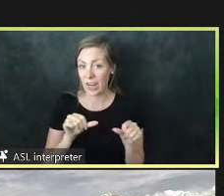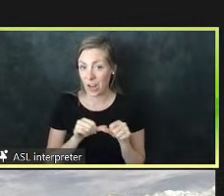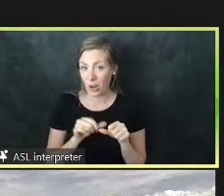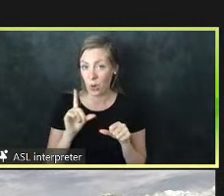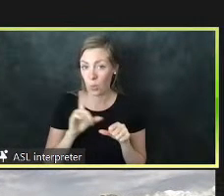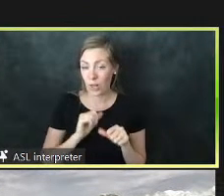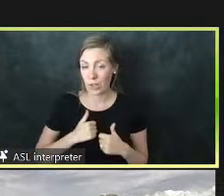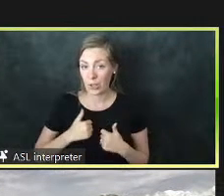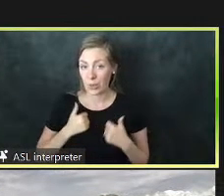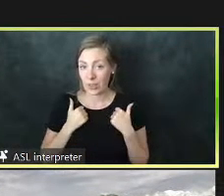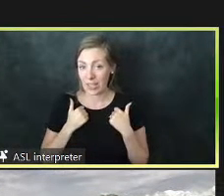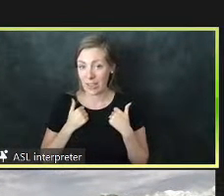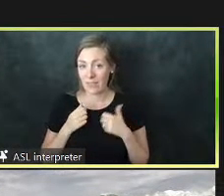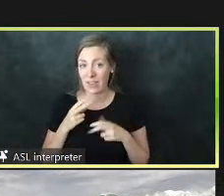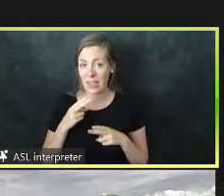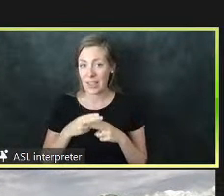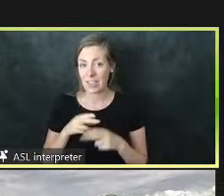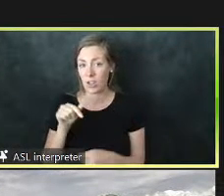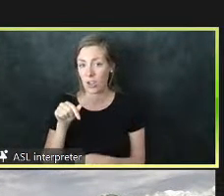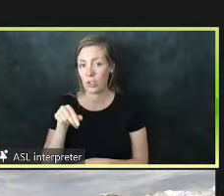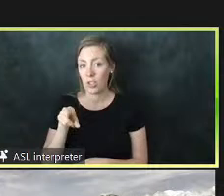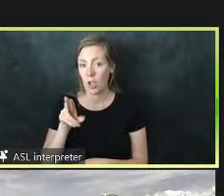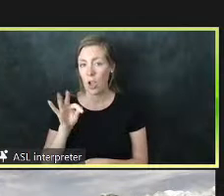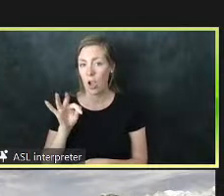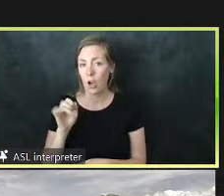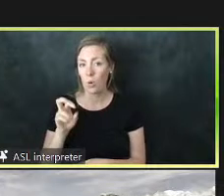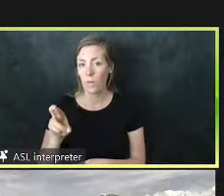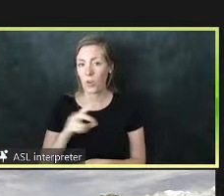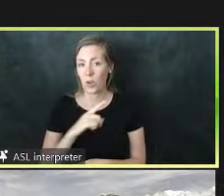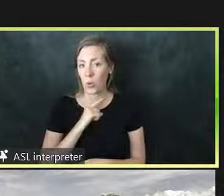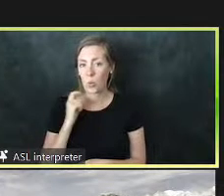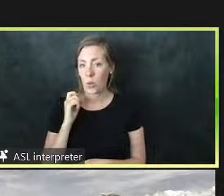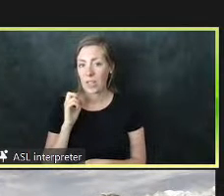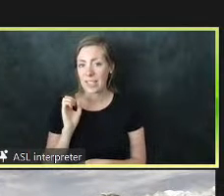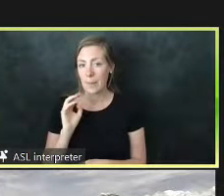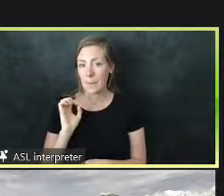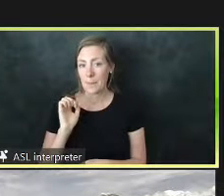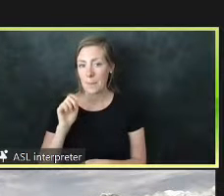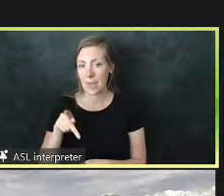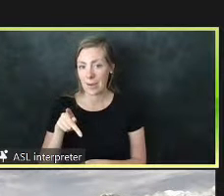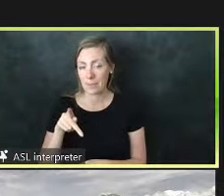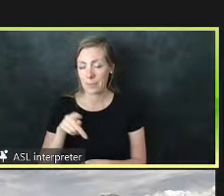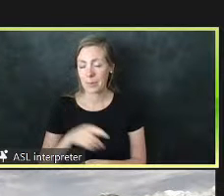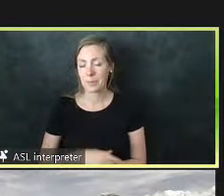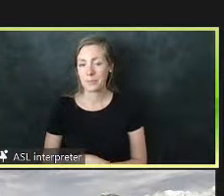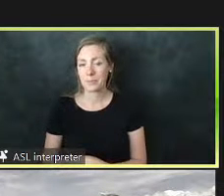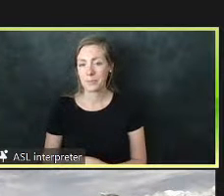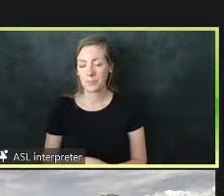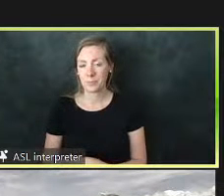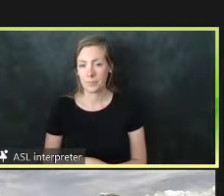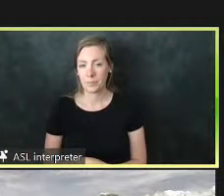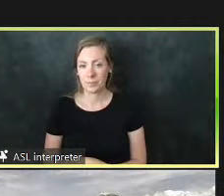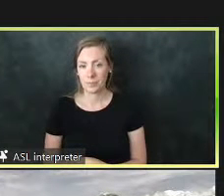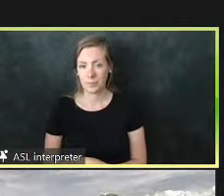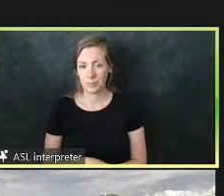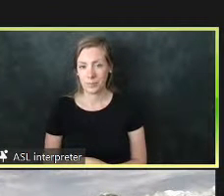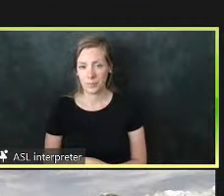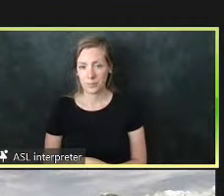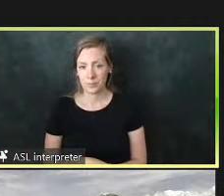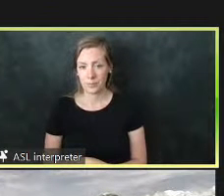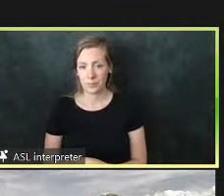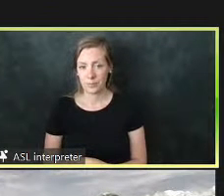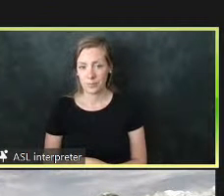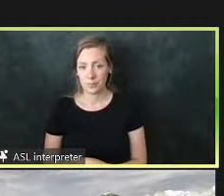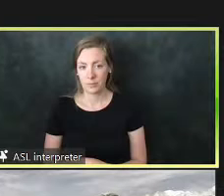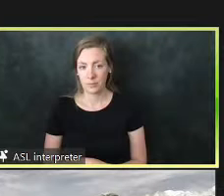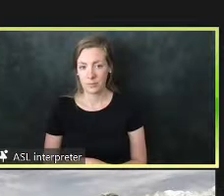calidad de agua it's en called la aquifer risk vivienda donde map viven. that the Vale, lo tienen ahí state dividido put por out mapas. Entonces la mesa show that del